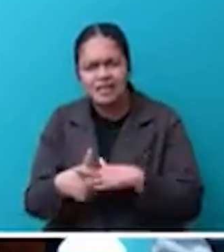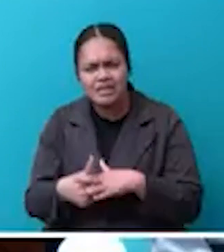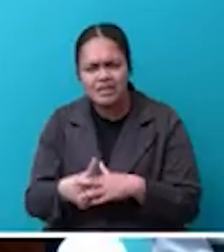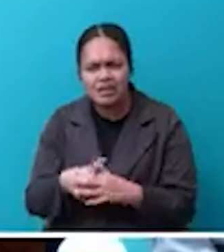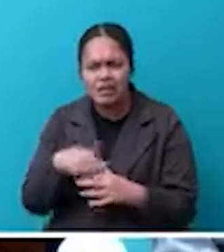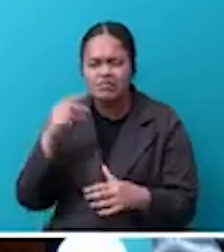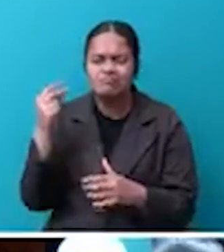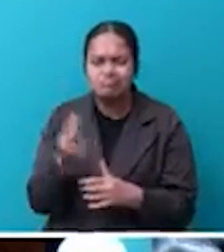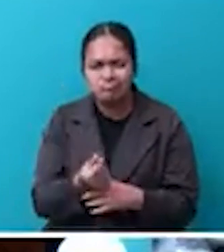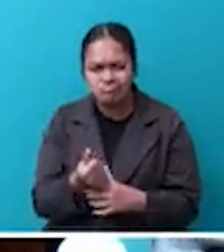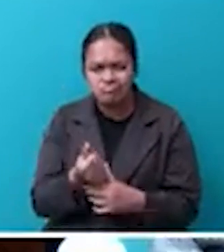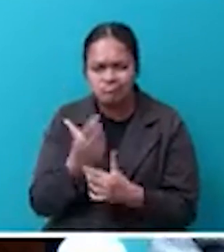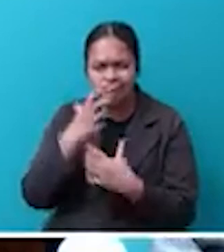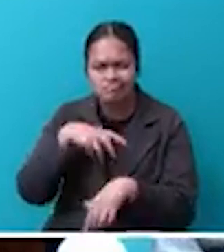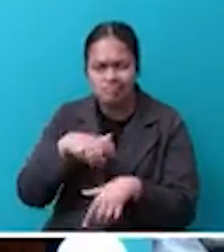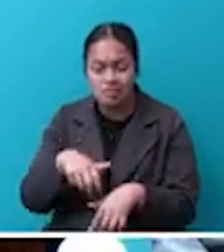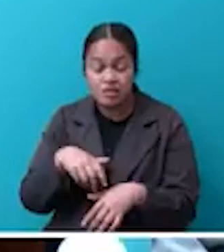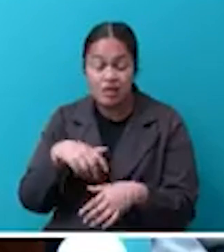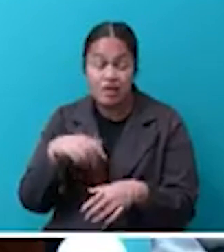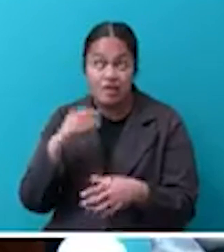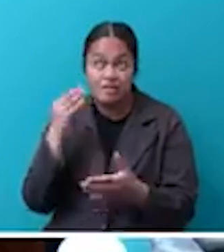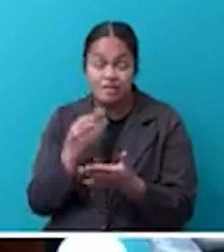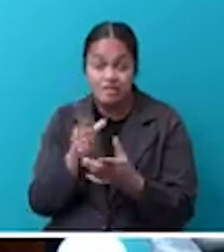predictable and adequate climate financing.